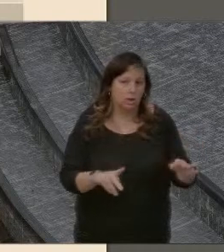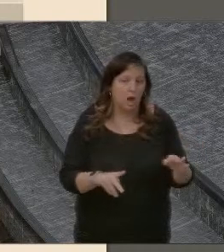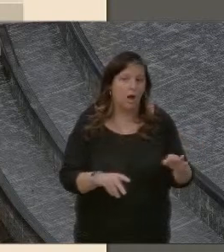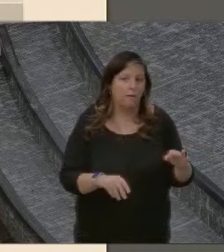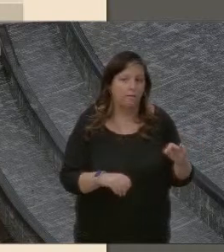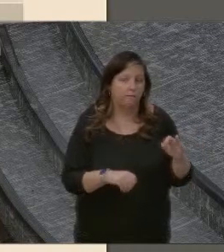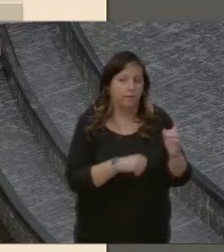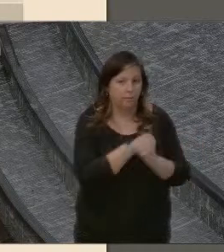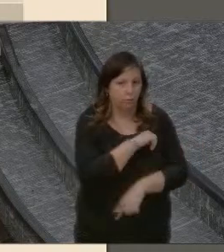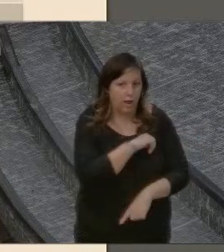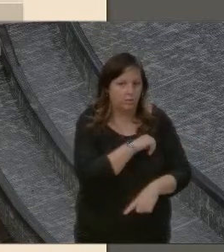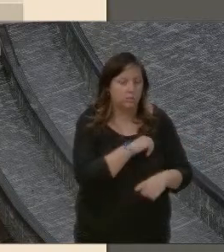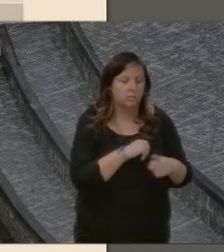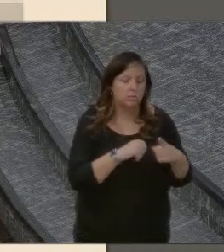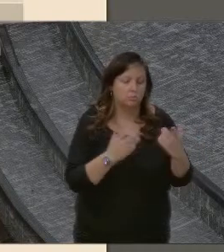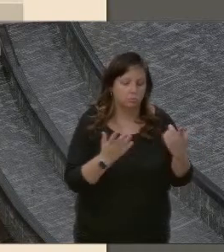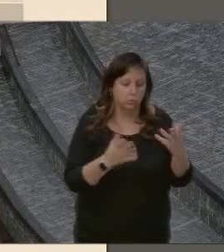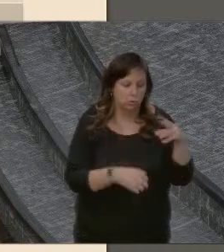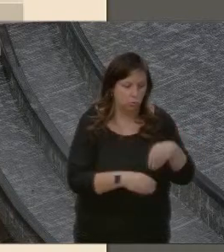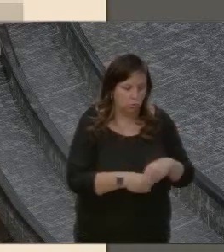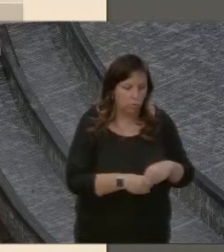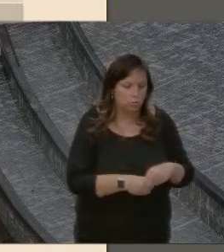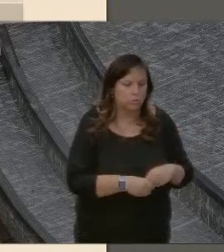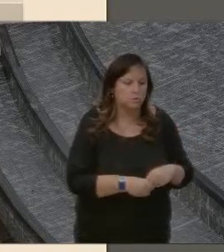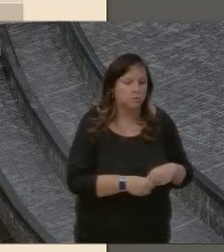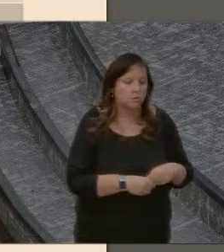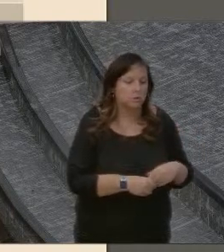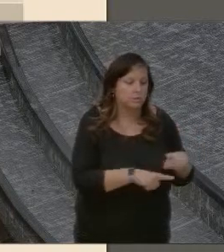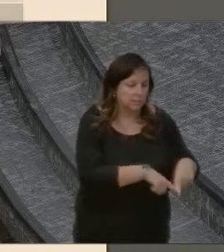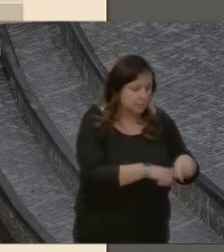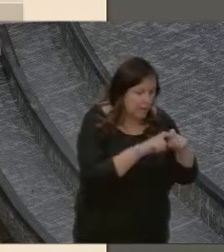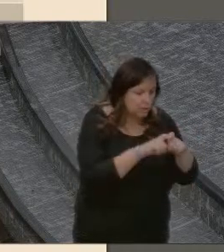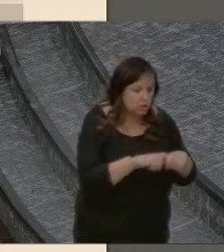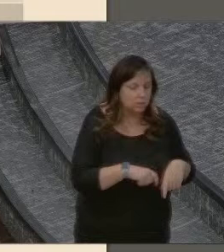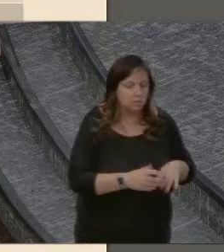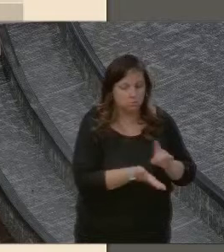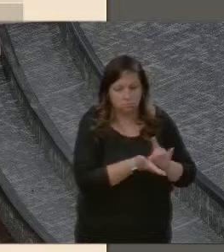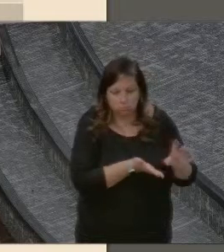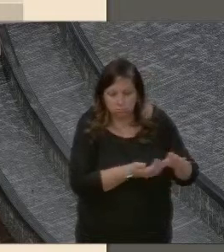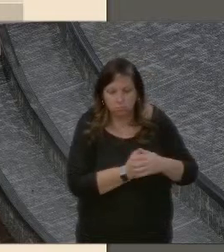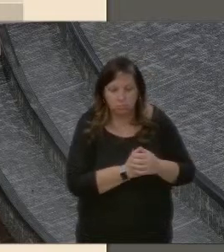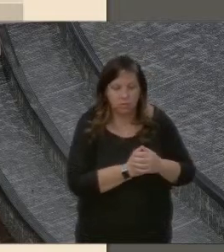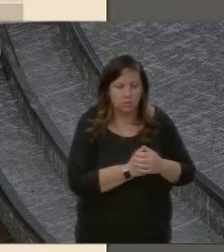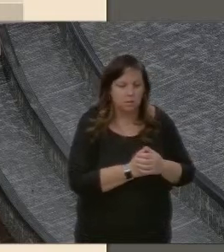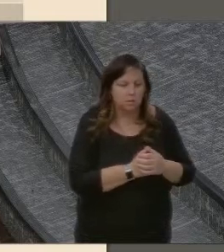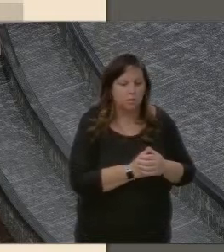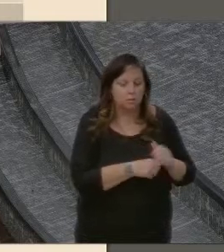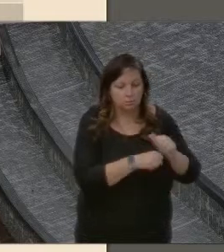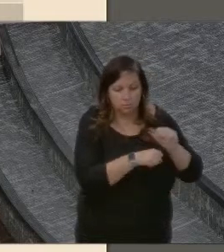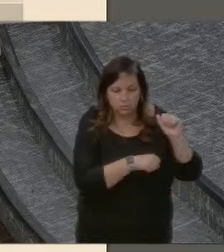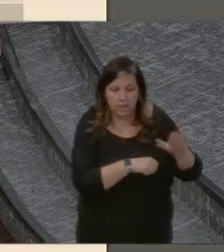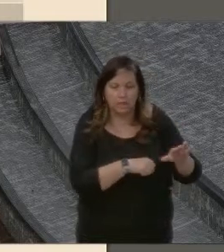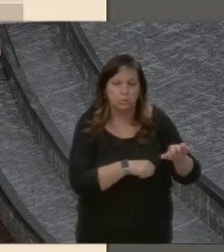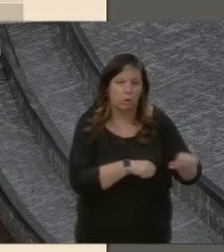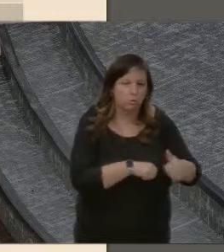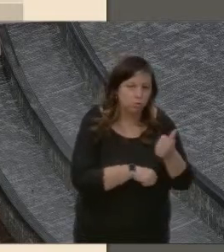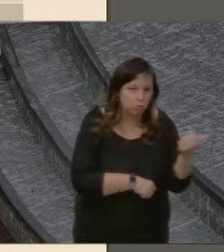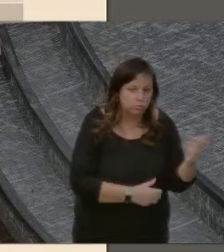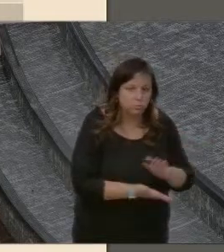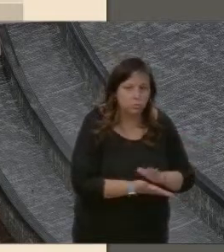which would include your suspensions, your expulsions, assignment to alternative schools,